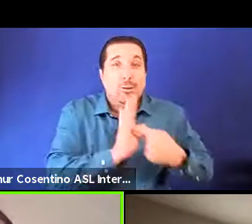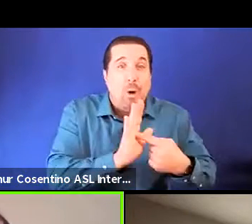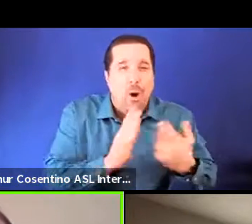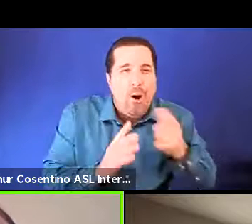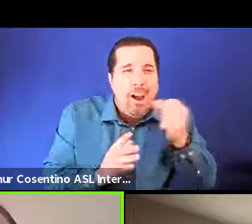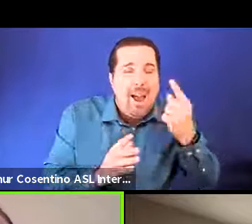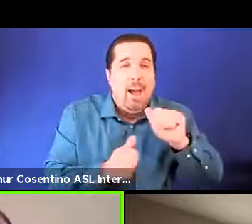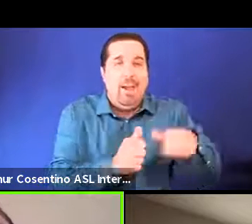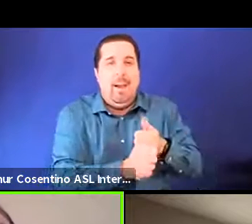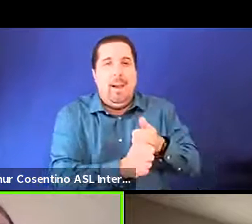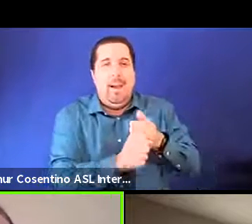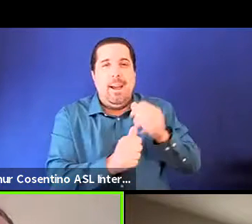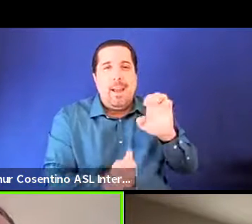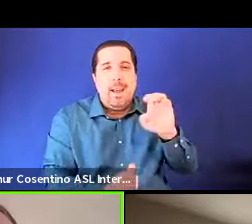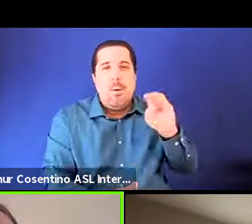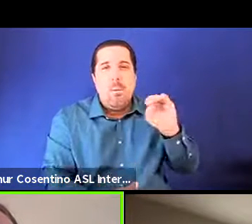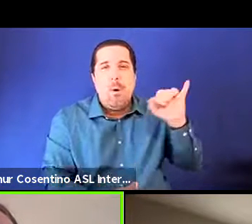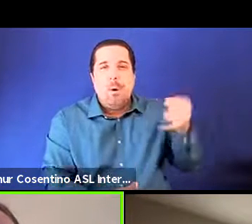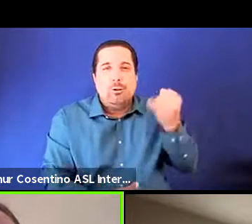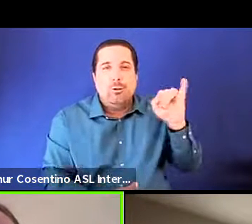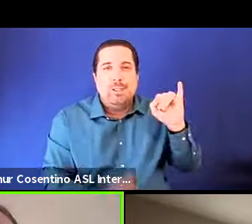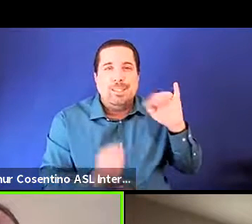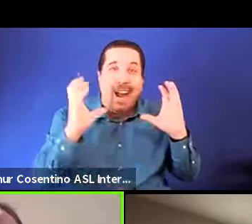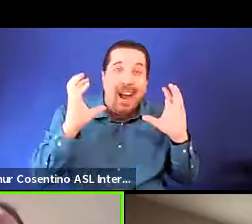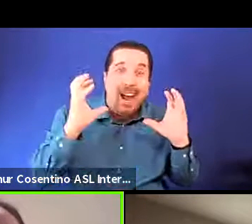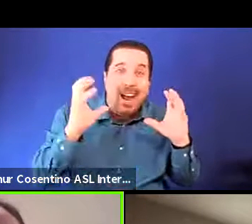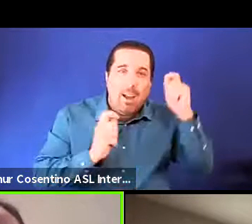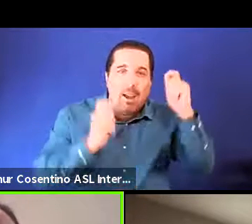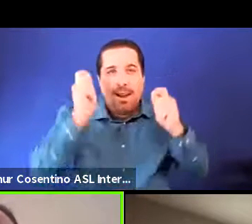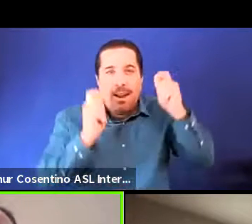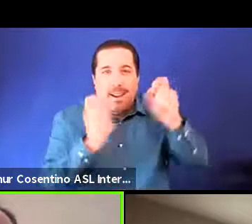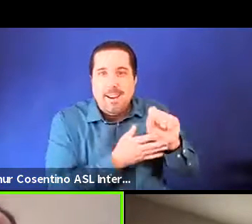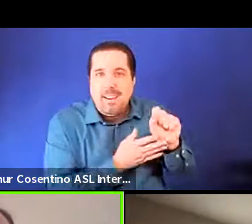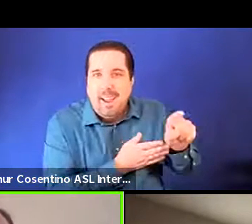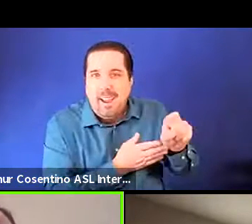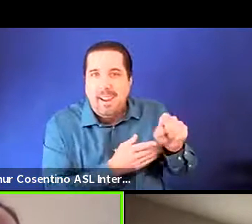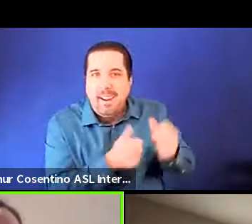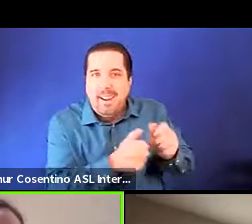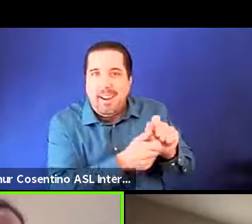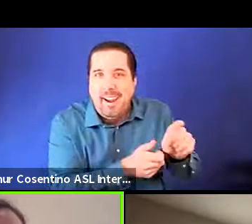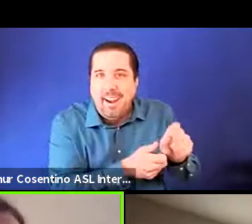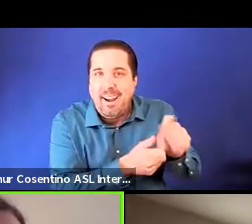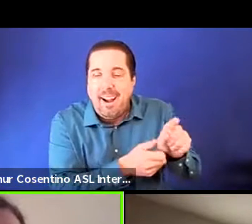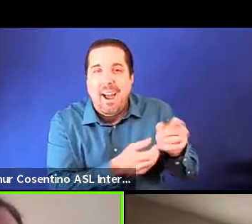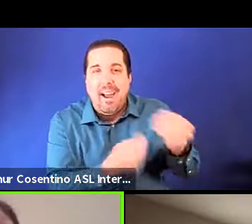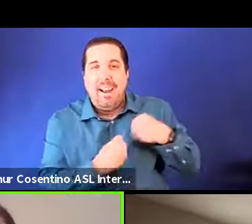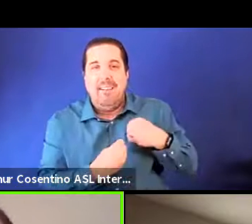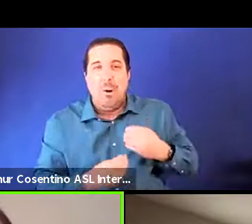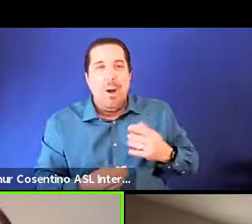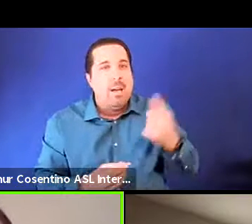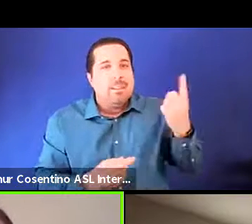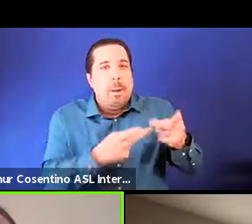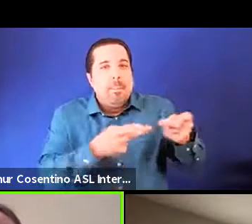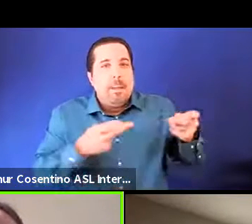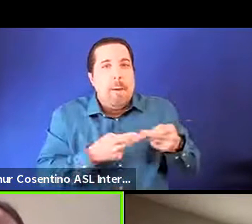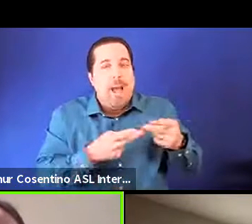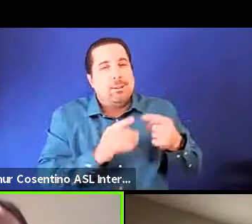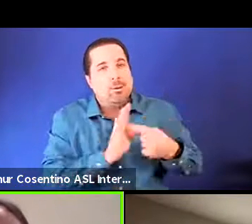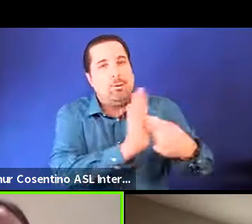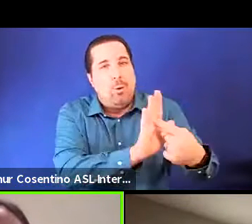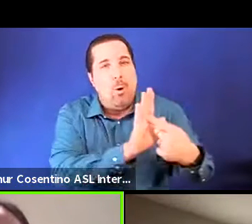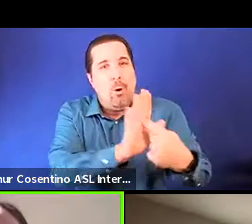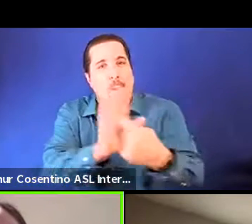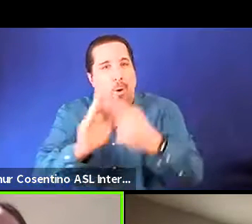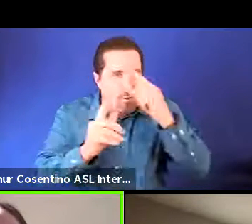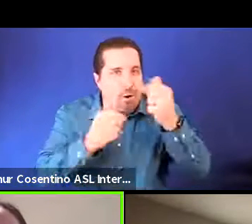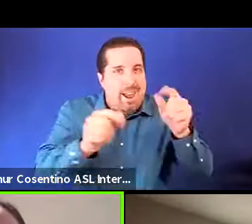and understood in this moment. I think that's something that gives me a lot of life, is to have spaces to do that. I'm also